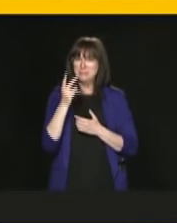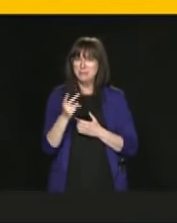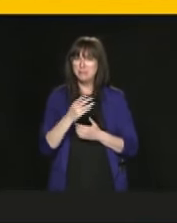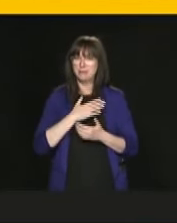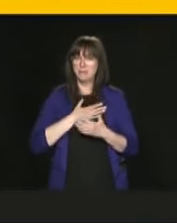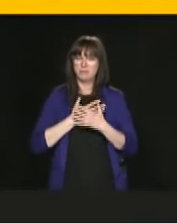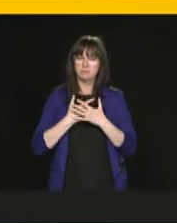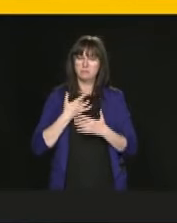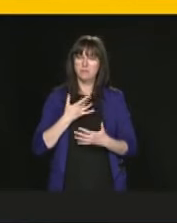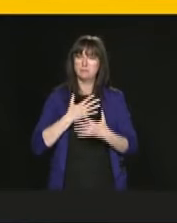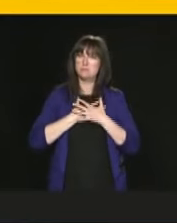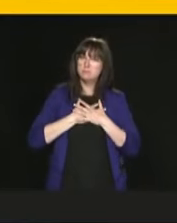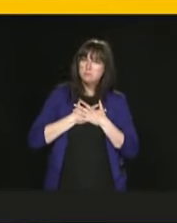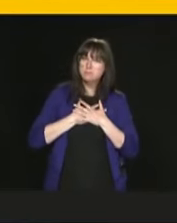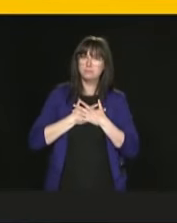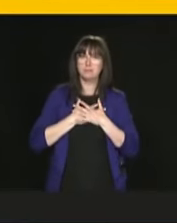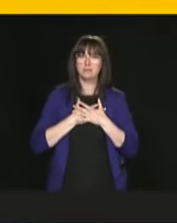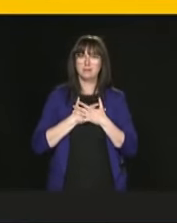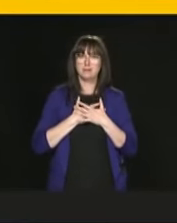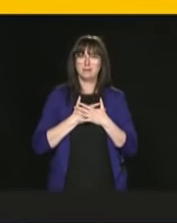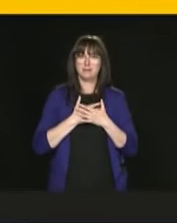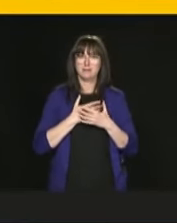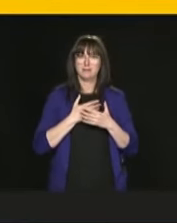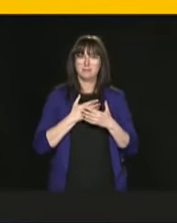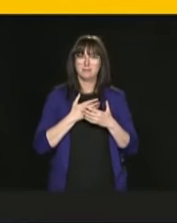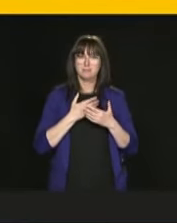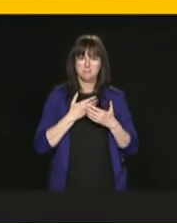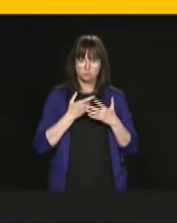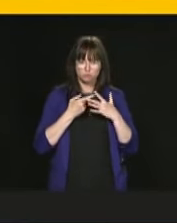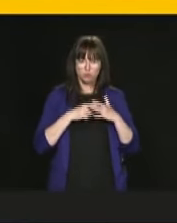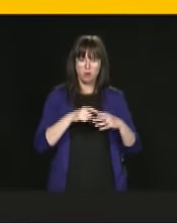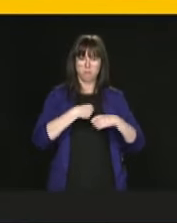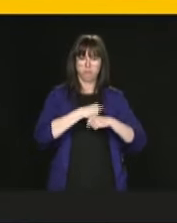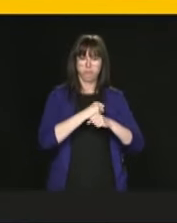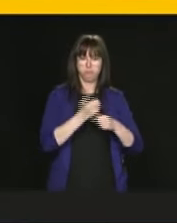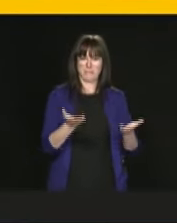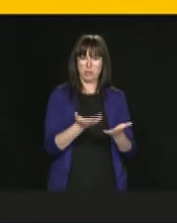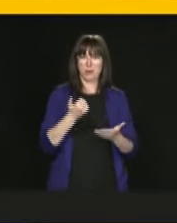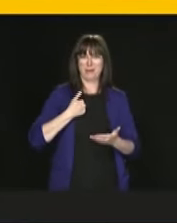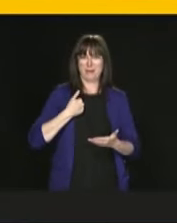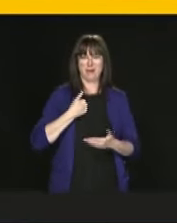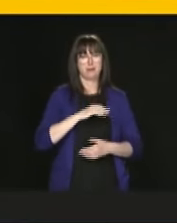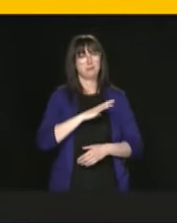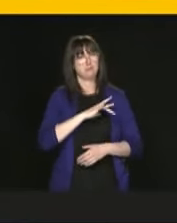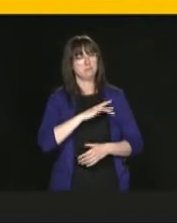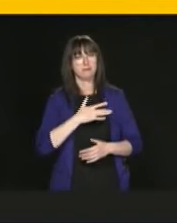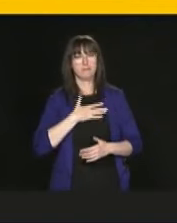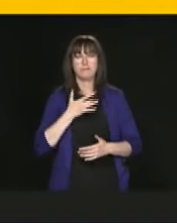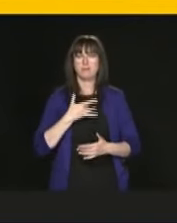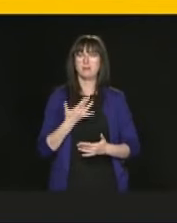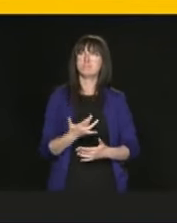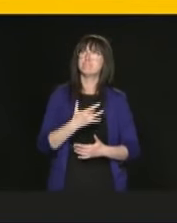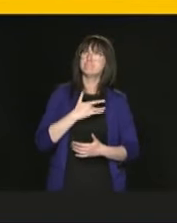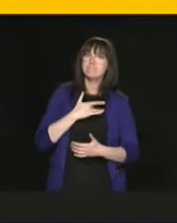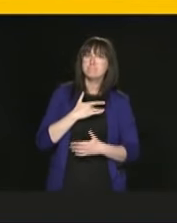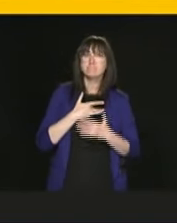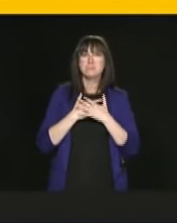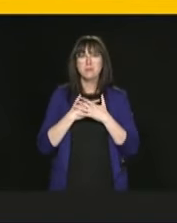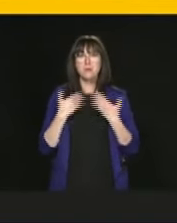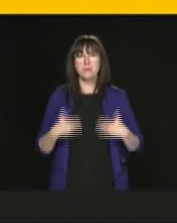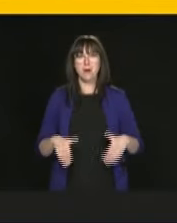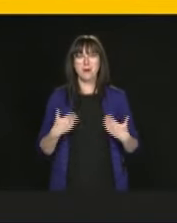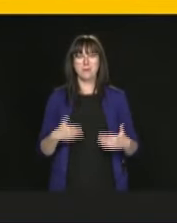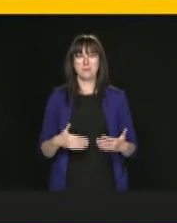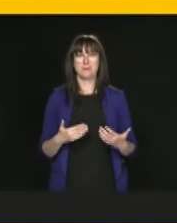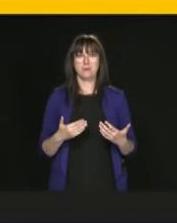supplies being one of the innovations in this space as well. I think some of them are going to be where we are